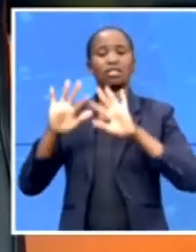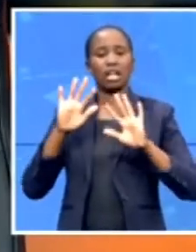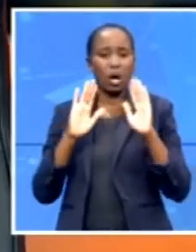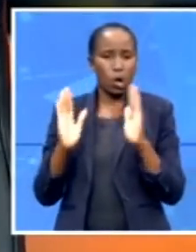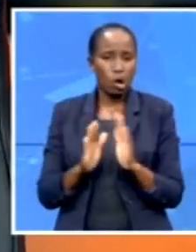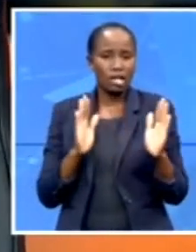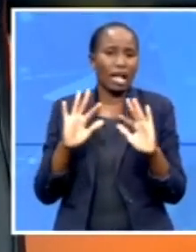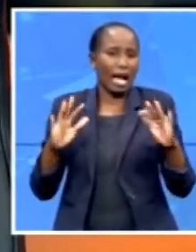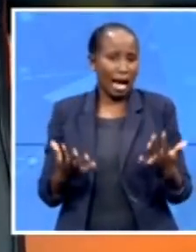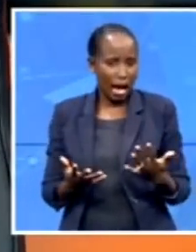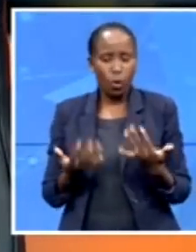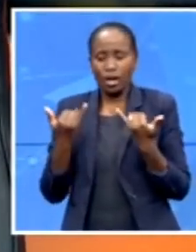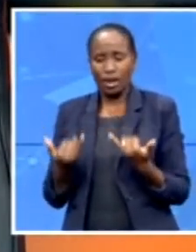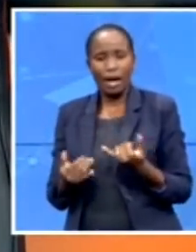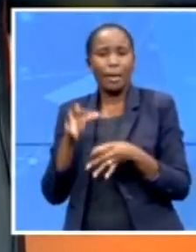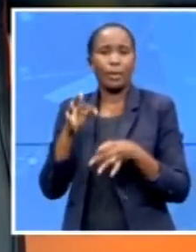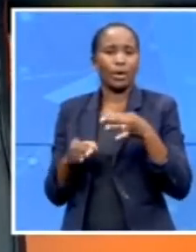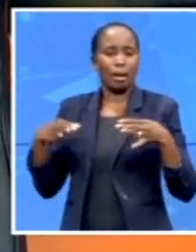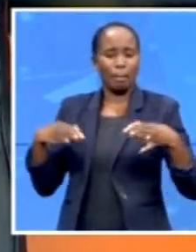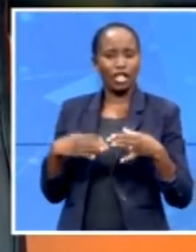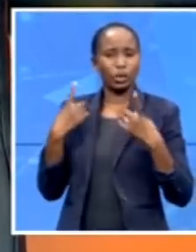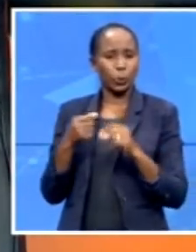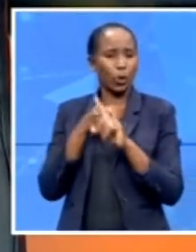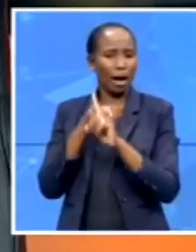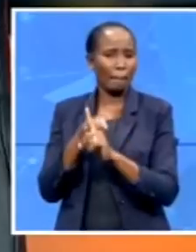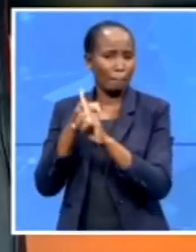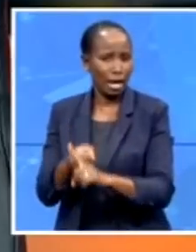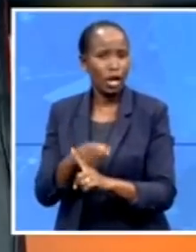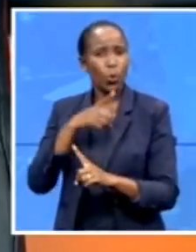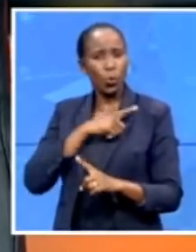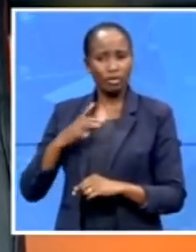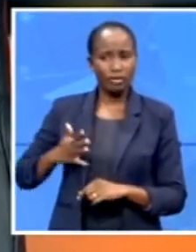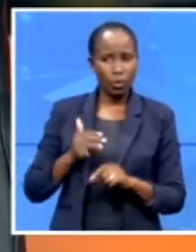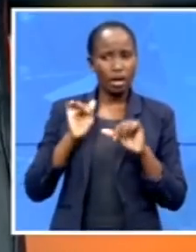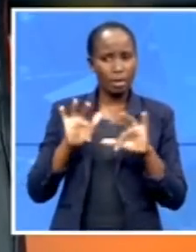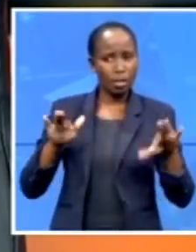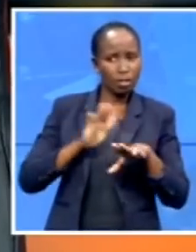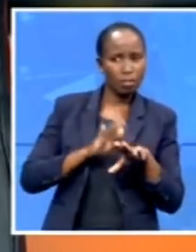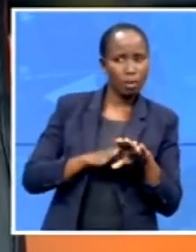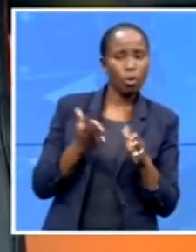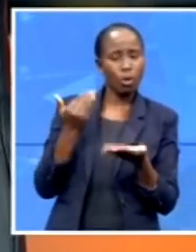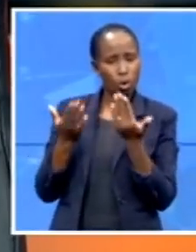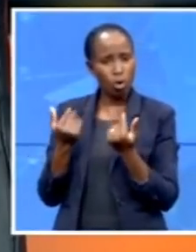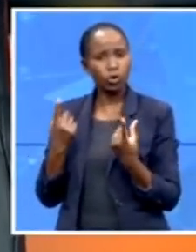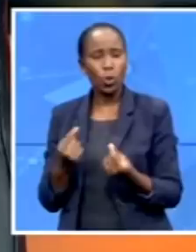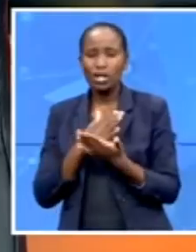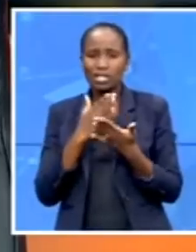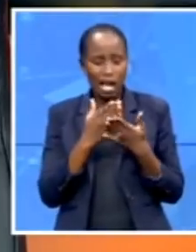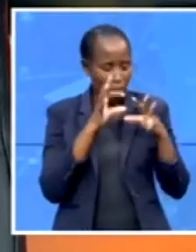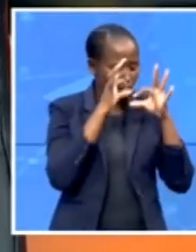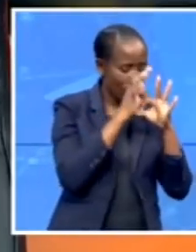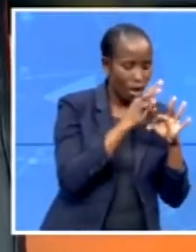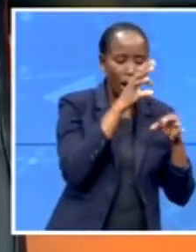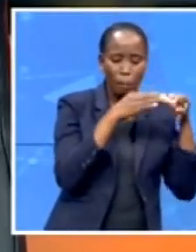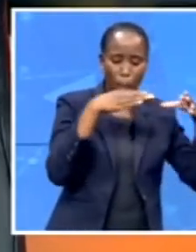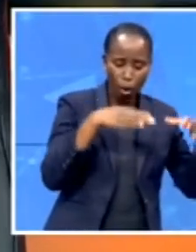really want to get traction, and so many micro-parties and independents standing. And one was hoping that the Electoral Commission at